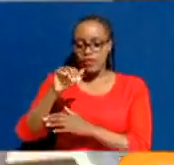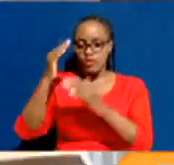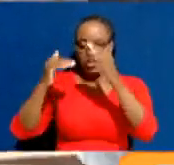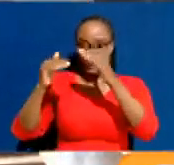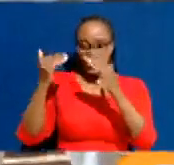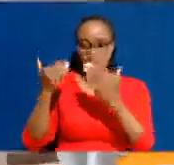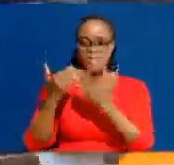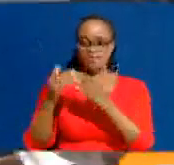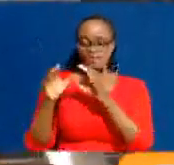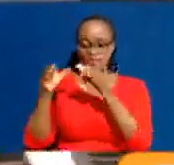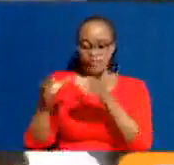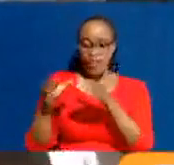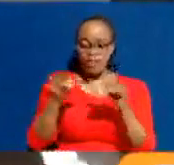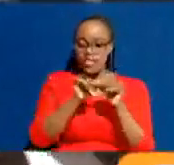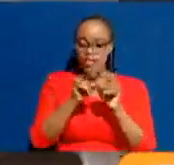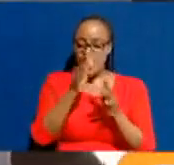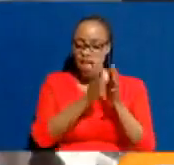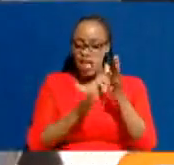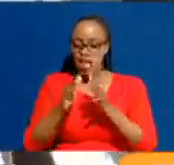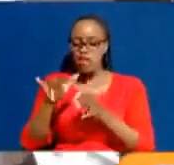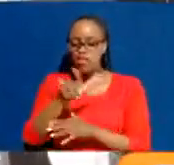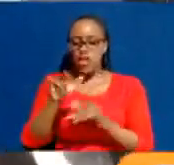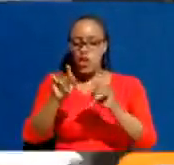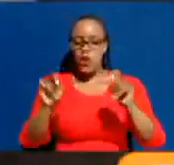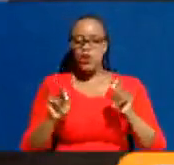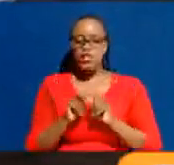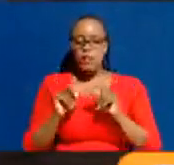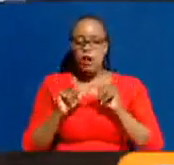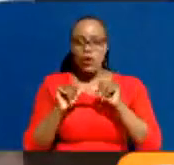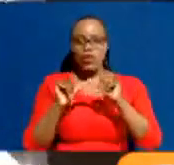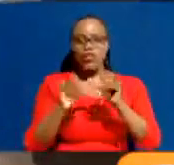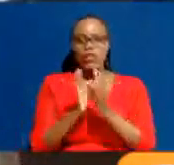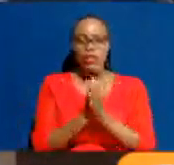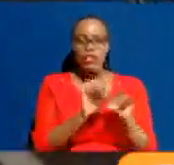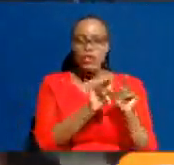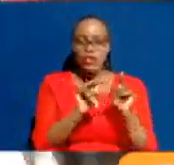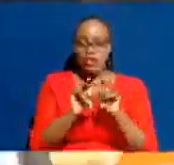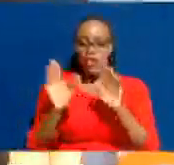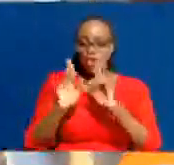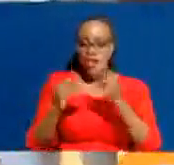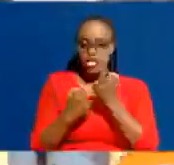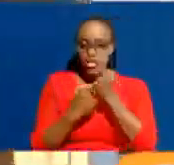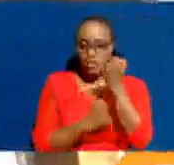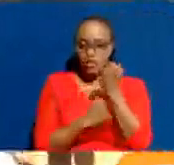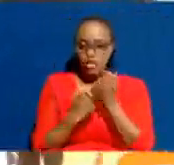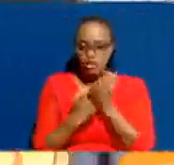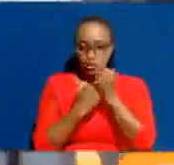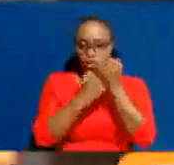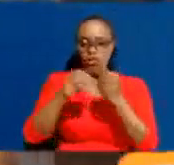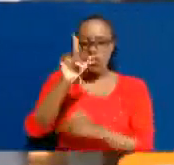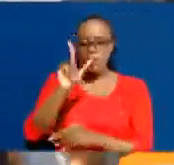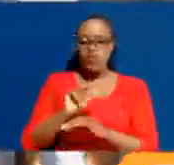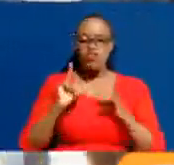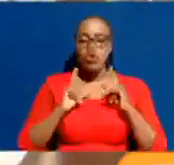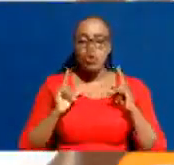Karate Club head coach, said preparations for the local teams are underway and appealed to willing sponsors to support the region in